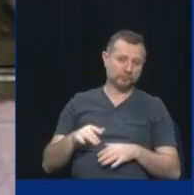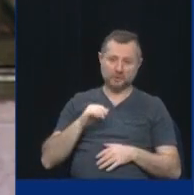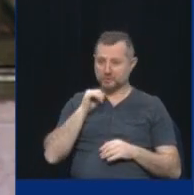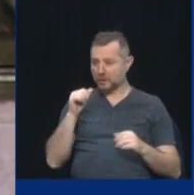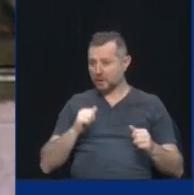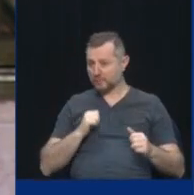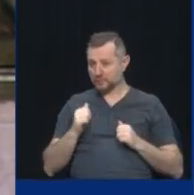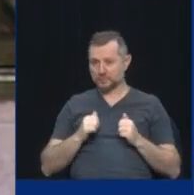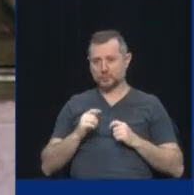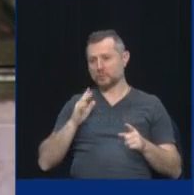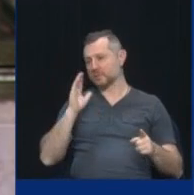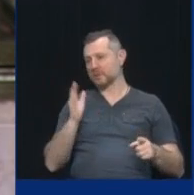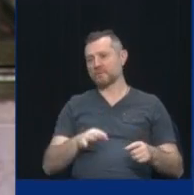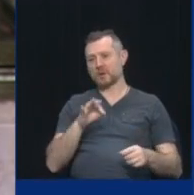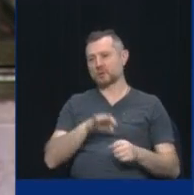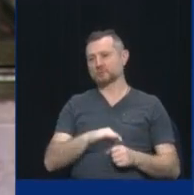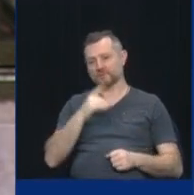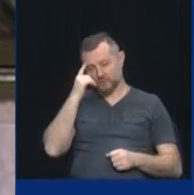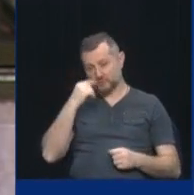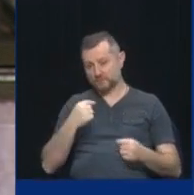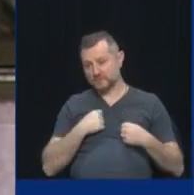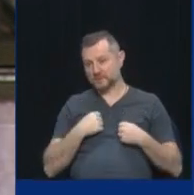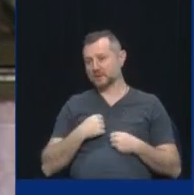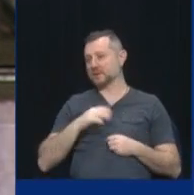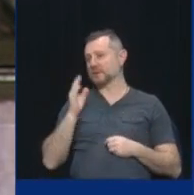or reelected me.